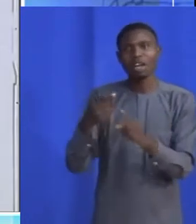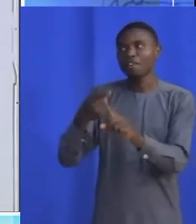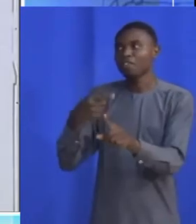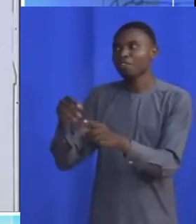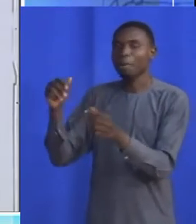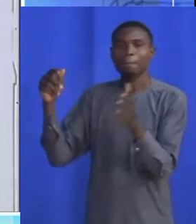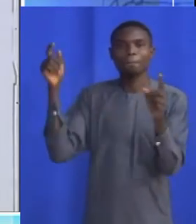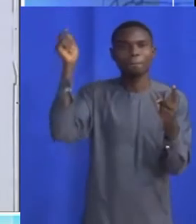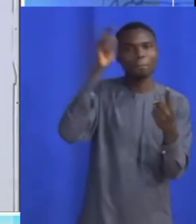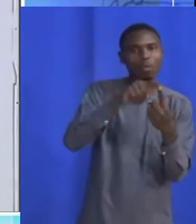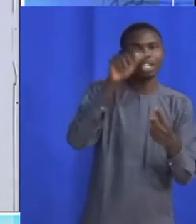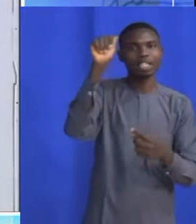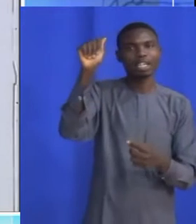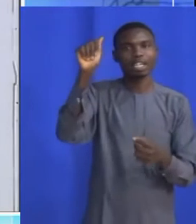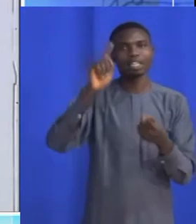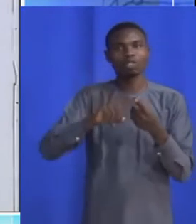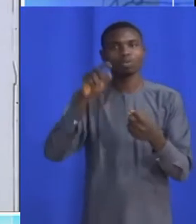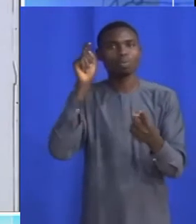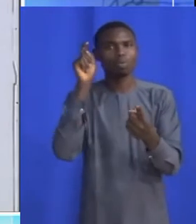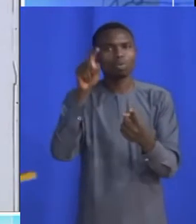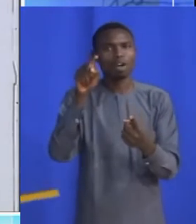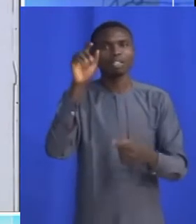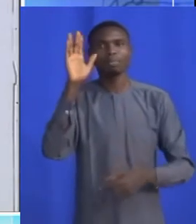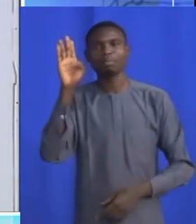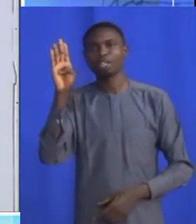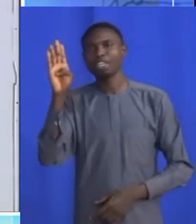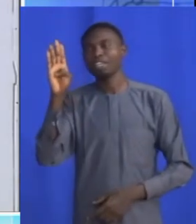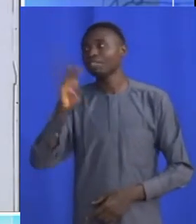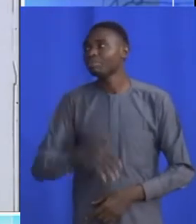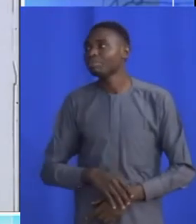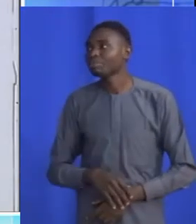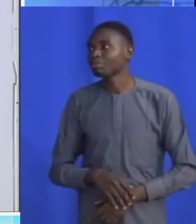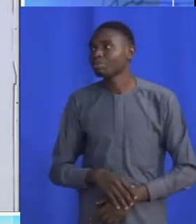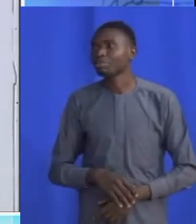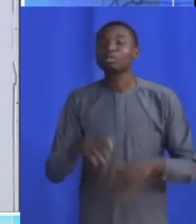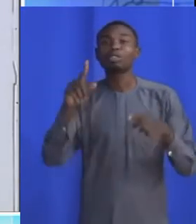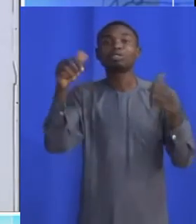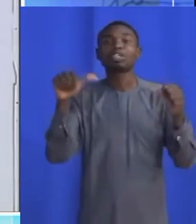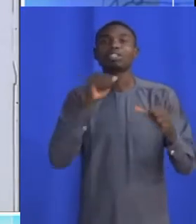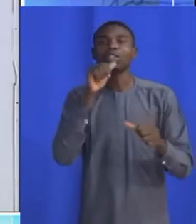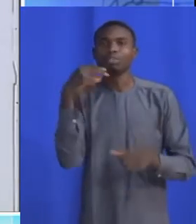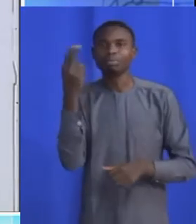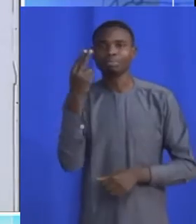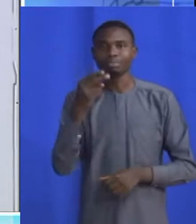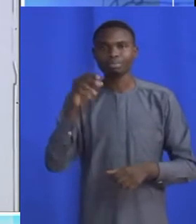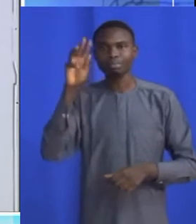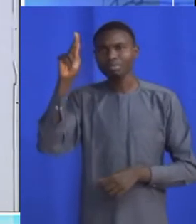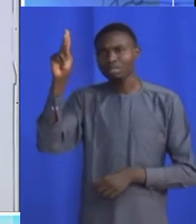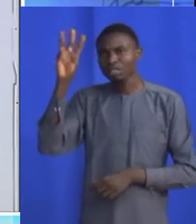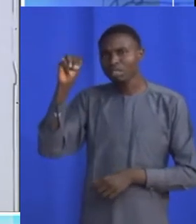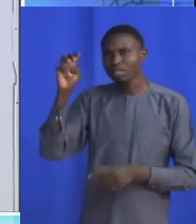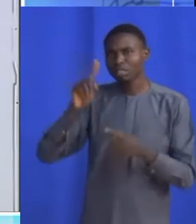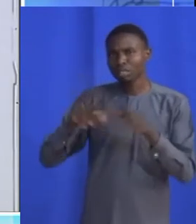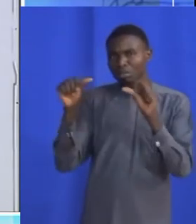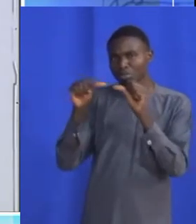So the supremacy of law says that law is above everybody. no matter your status in society, no matter